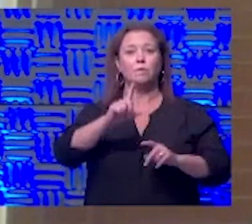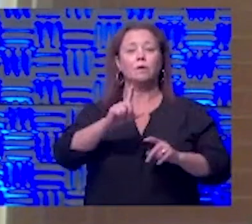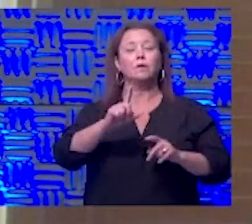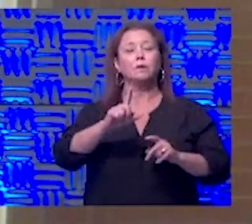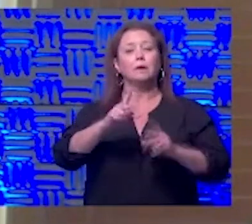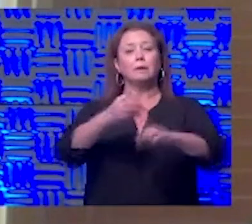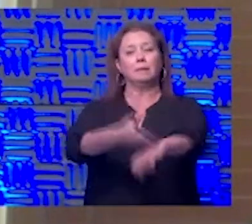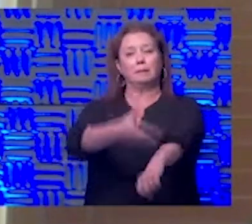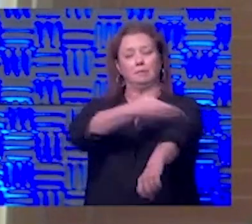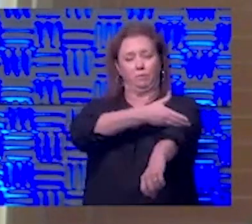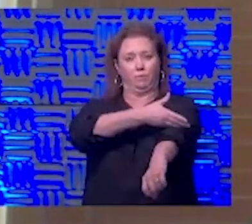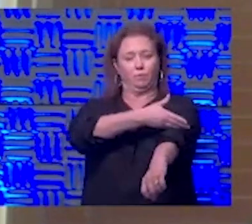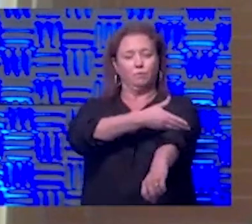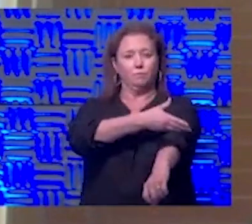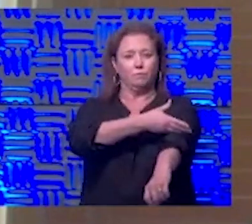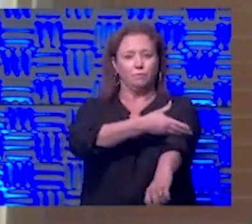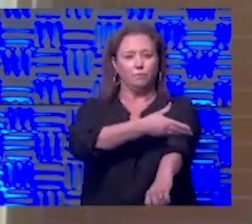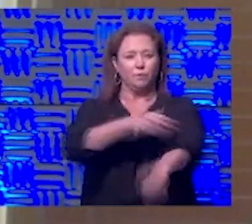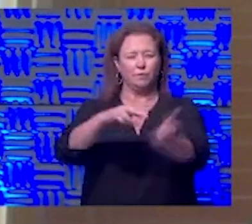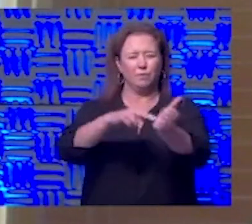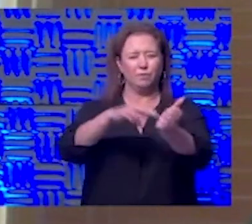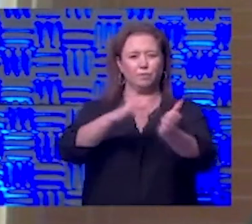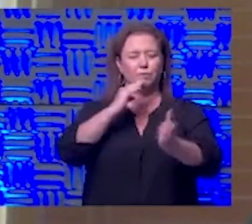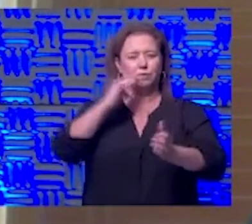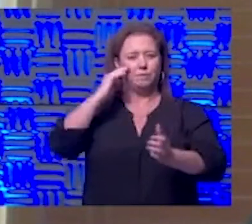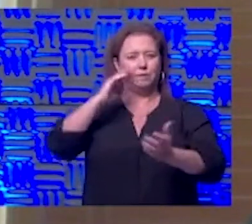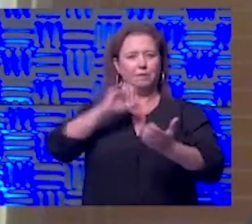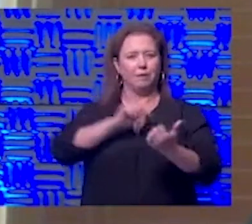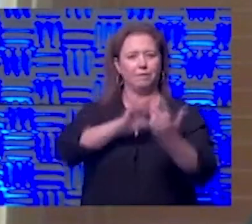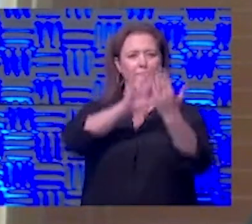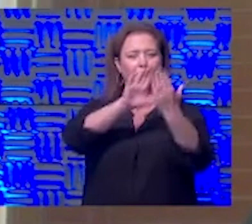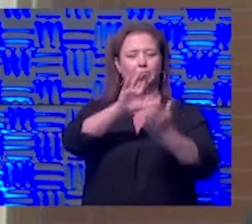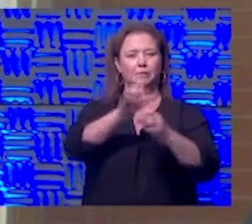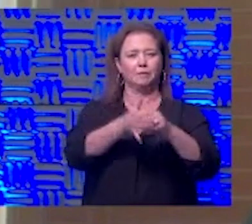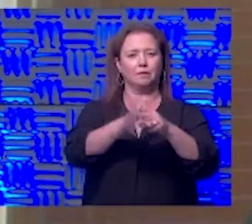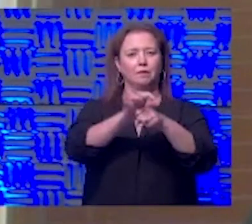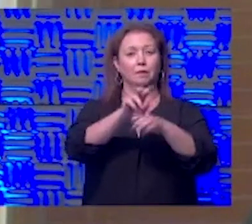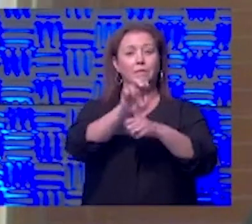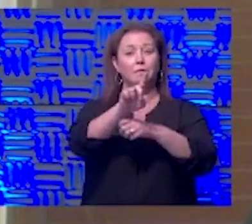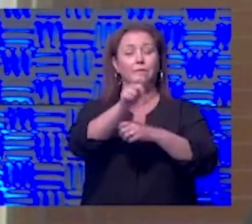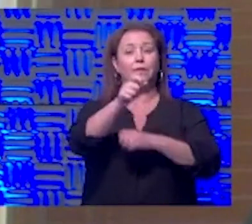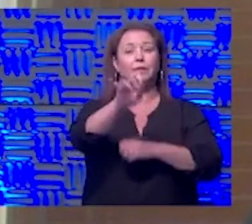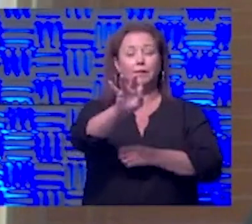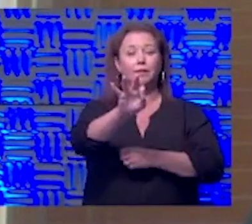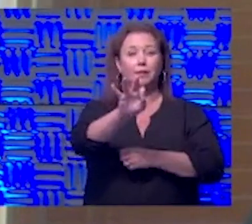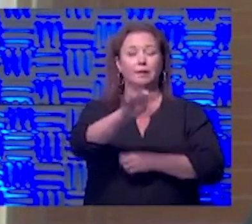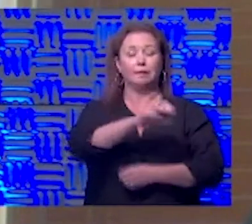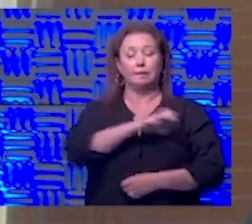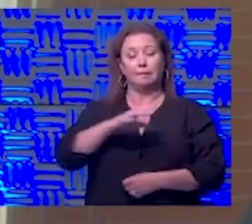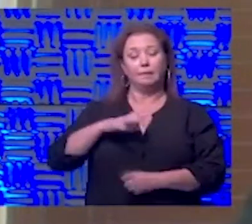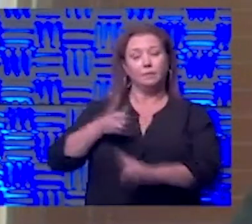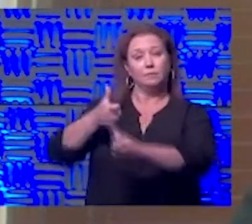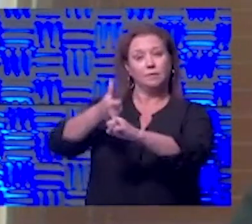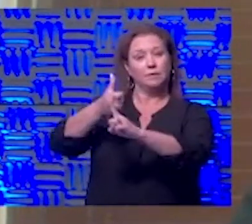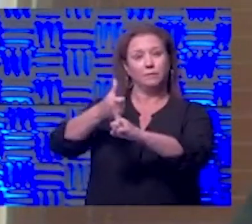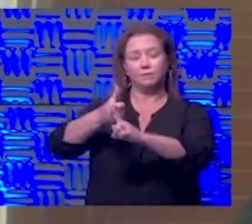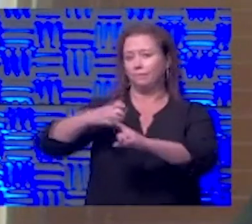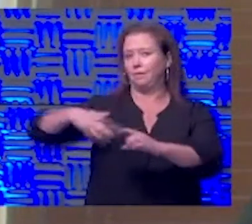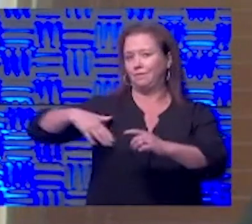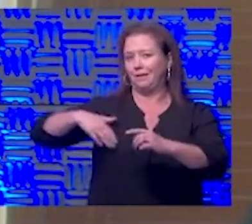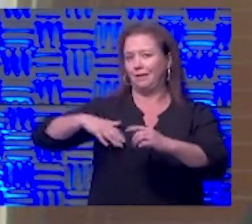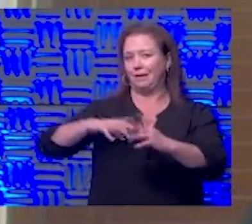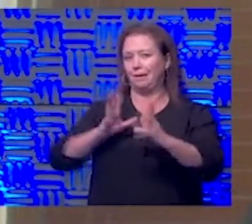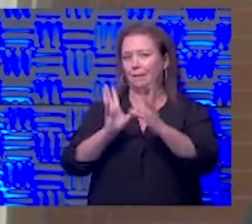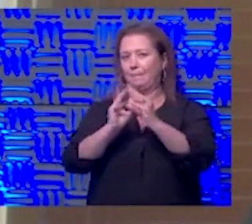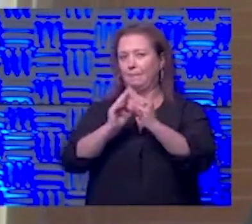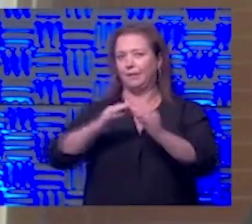of improve the ways in which nursing homes can tackle COVID-19. The commission, while we haven't met yet, so I don't have